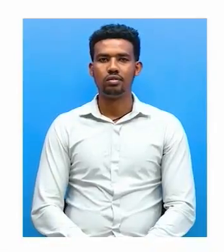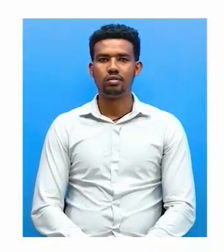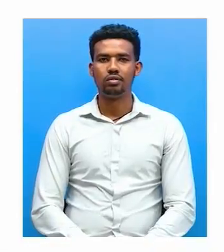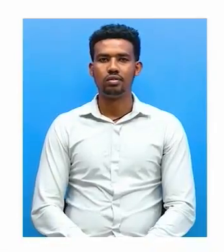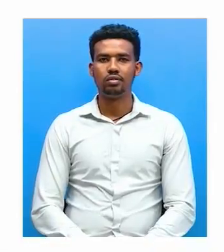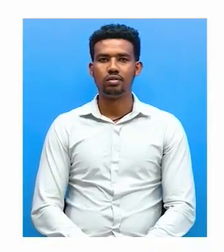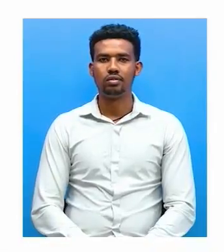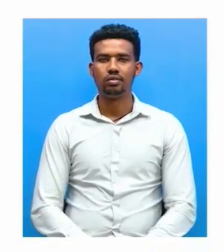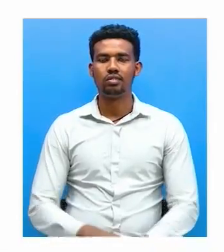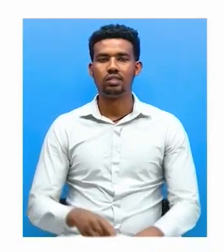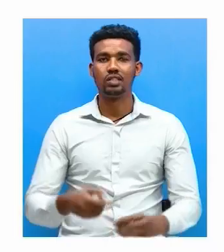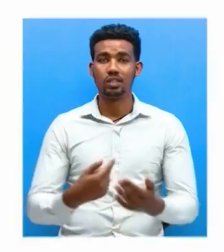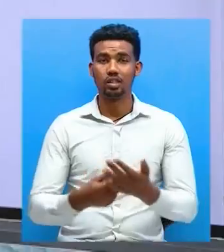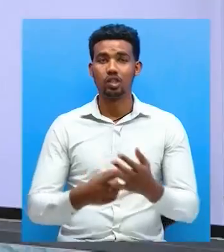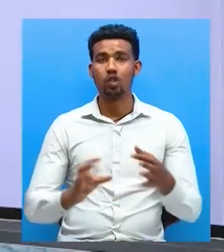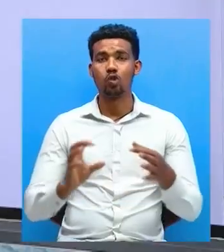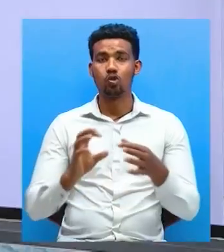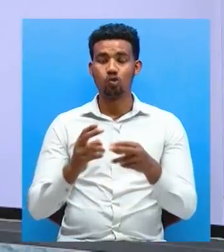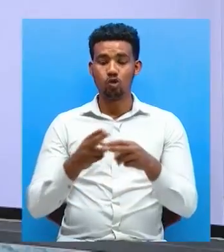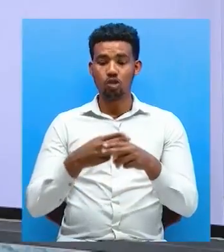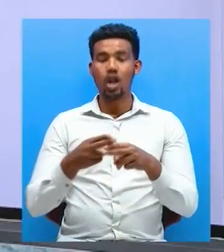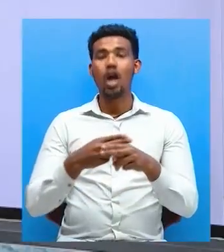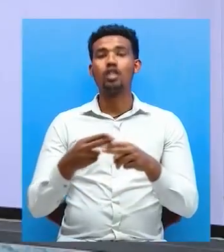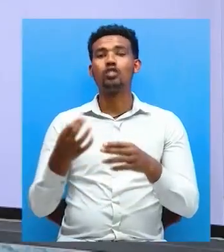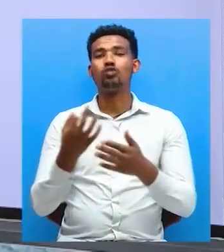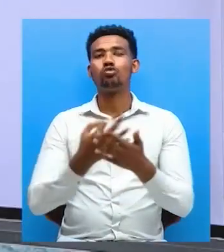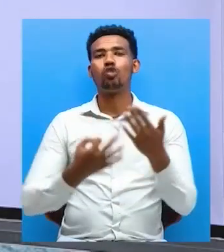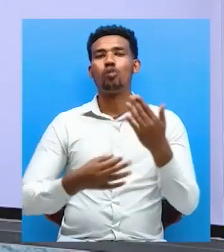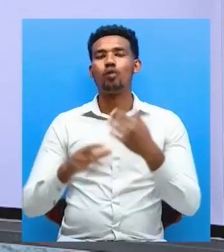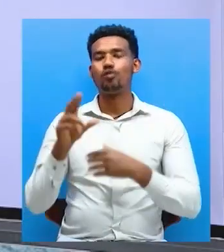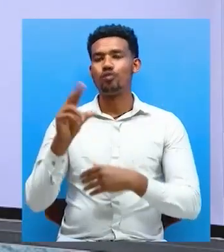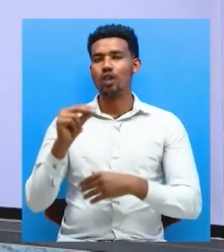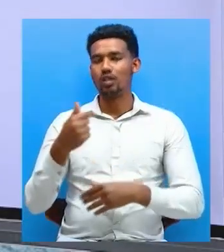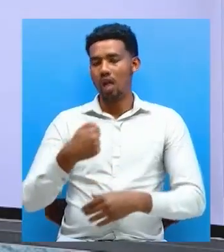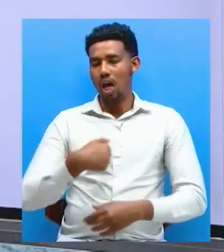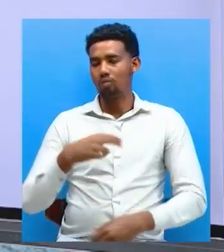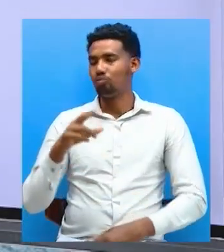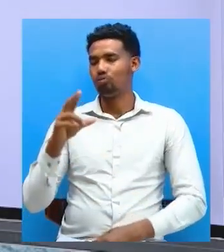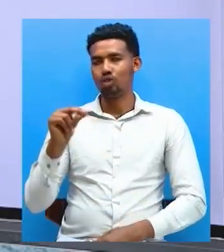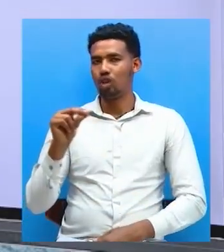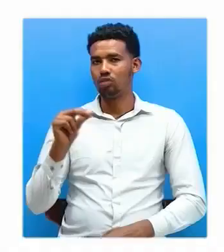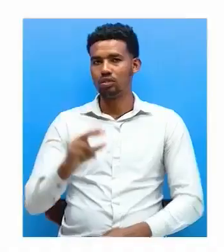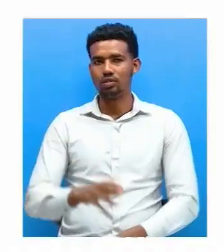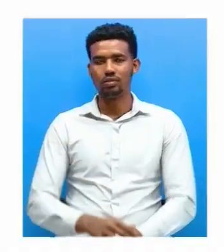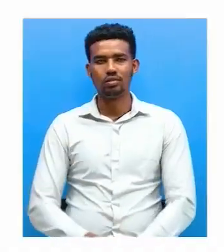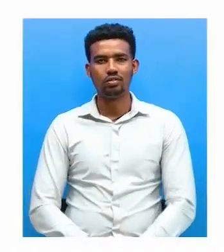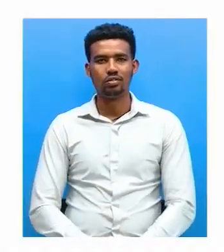Here is contracted form, are not. Here is am not.